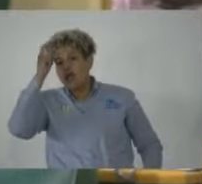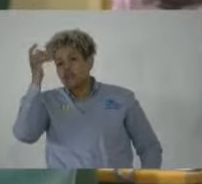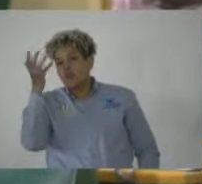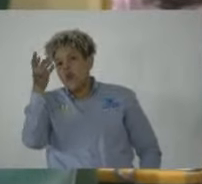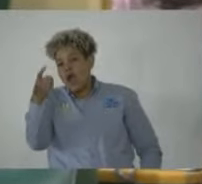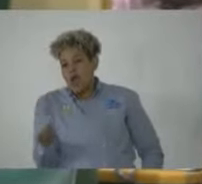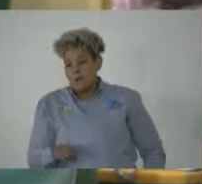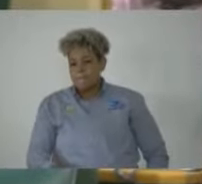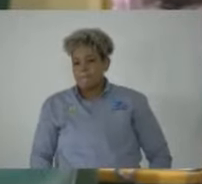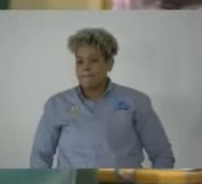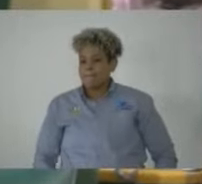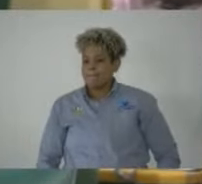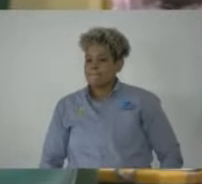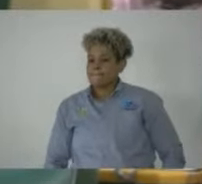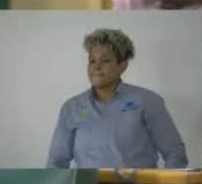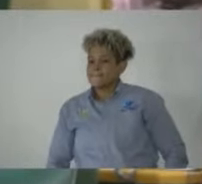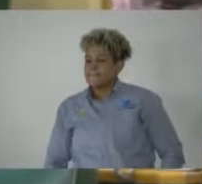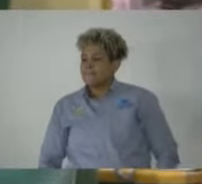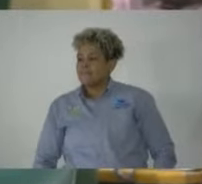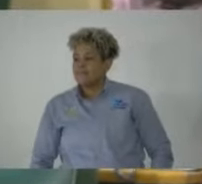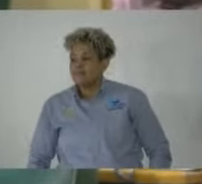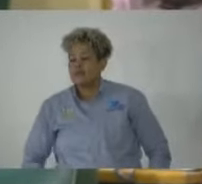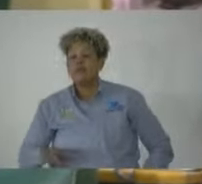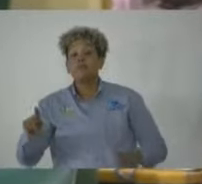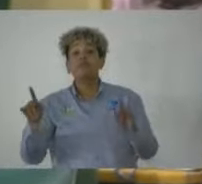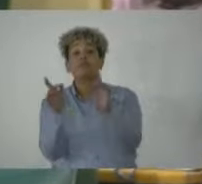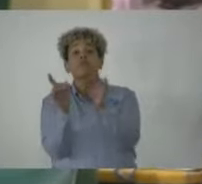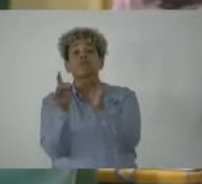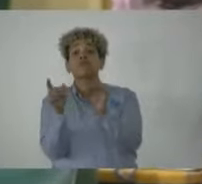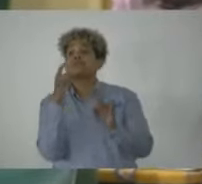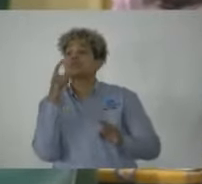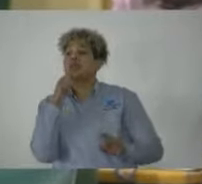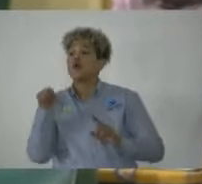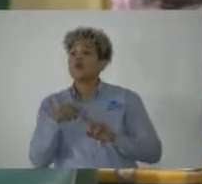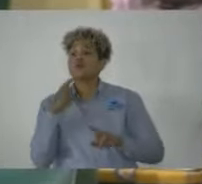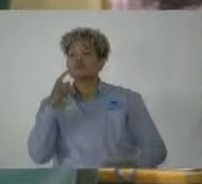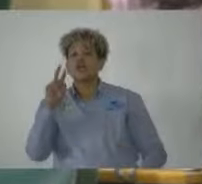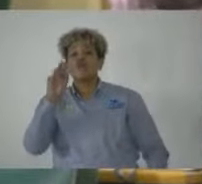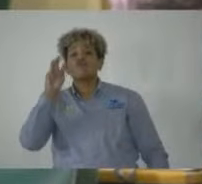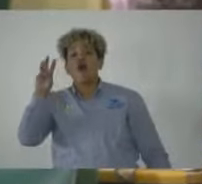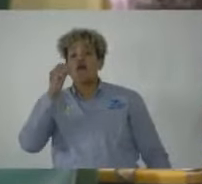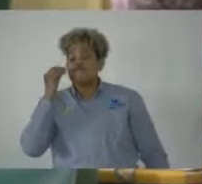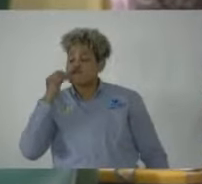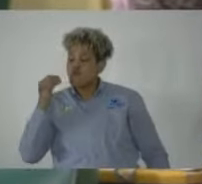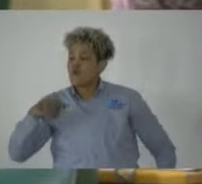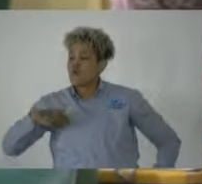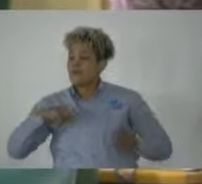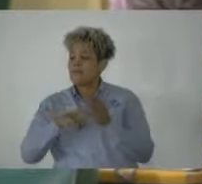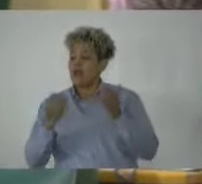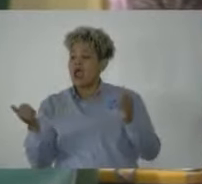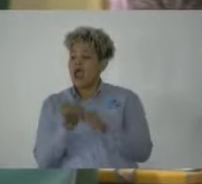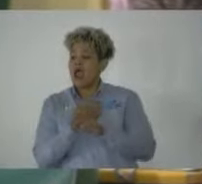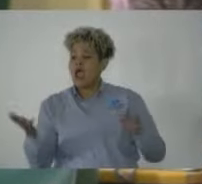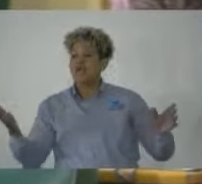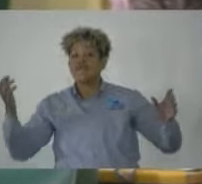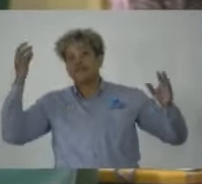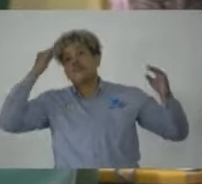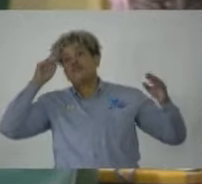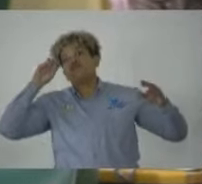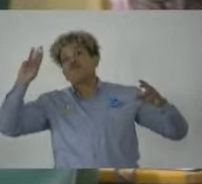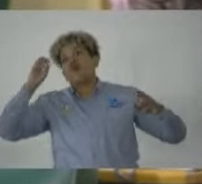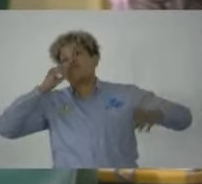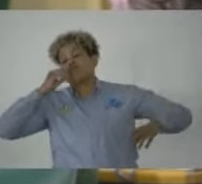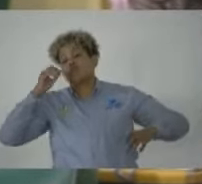happening. There's a view that when we say raw food stuff, we mean everything conceivable